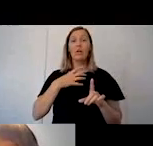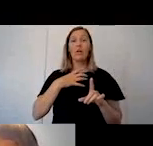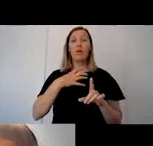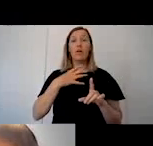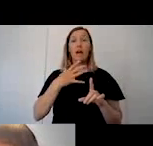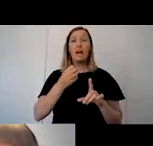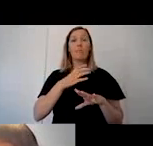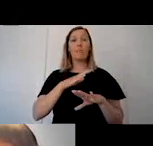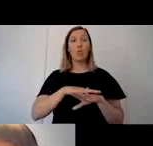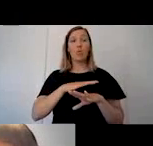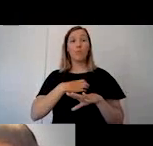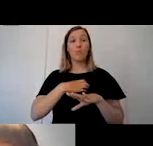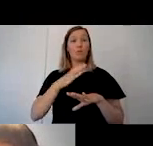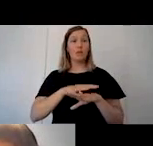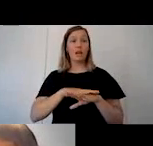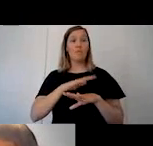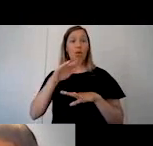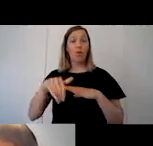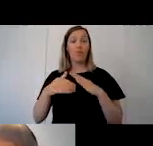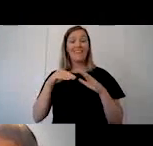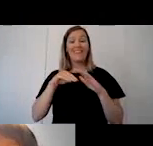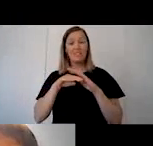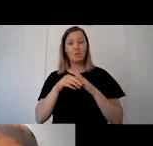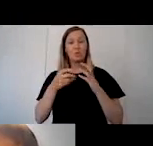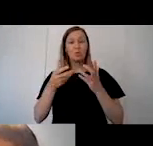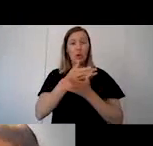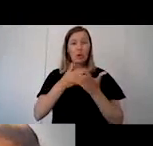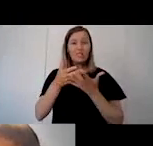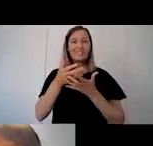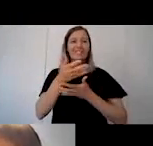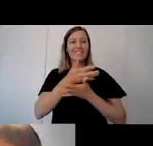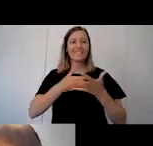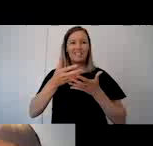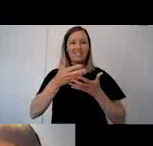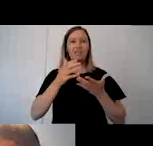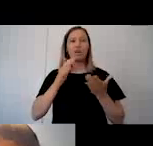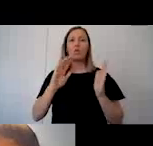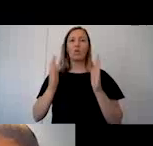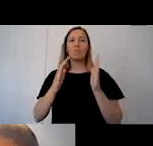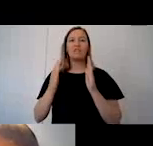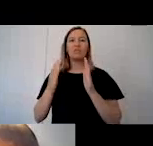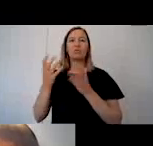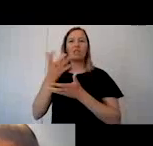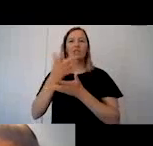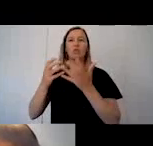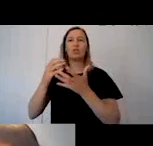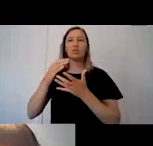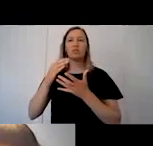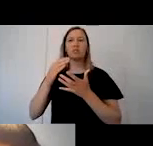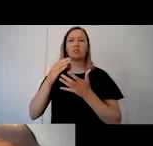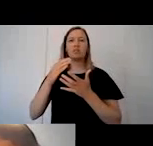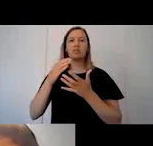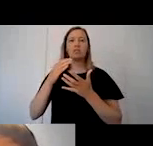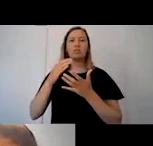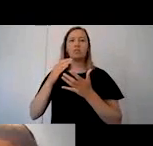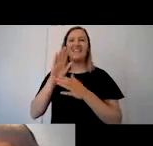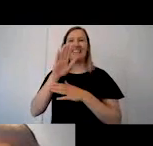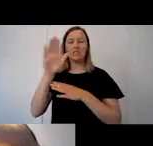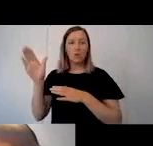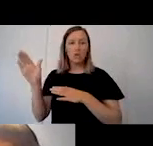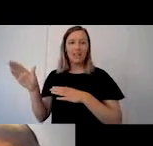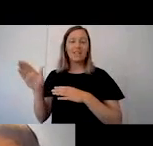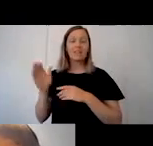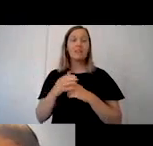internal negotiations and discussions during the negotiation of certain legislation as we did externally. So when